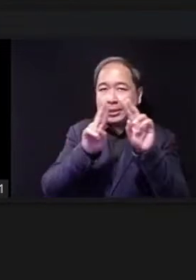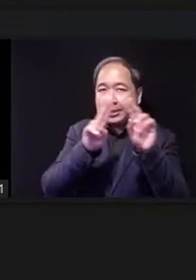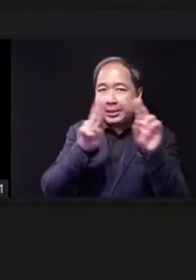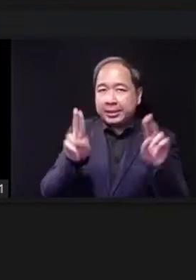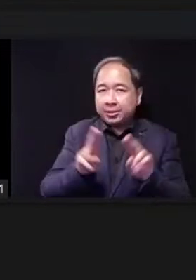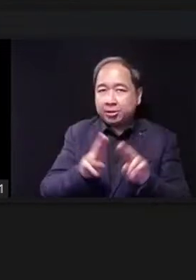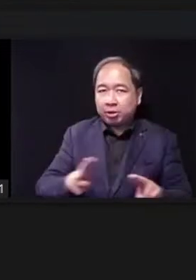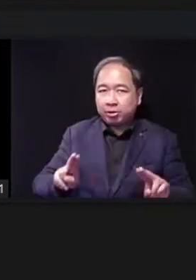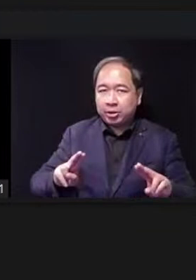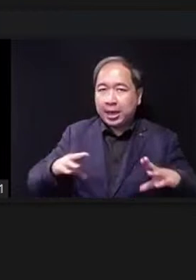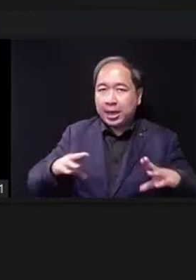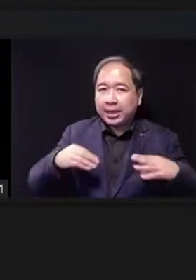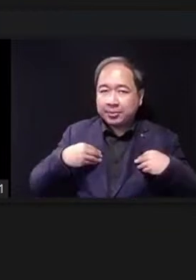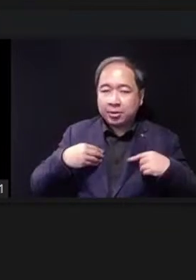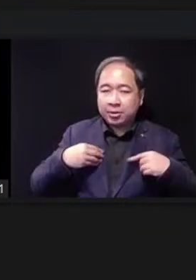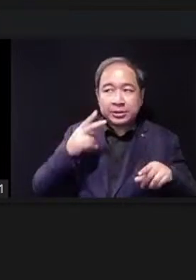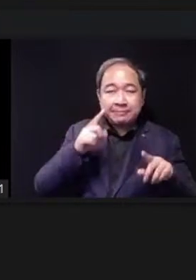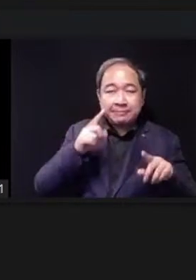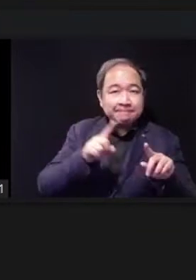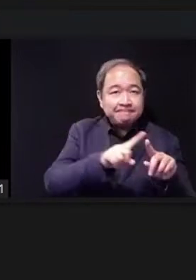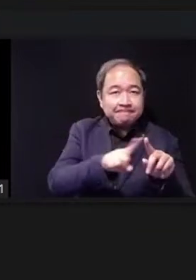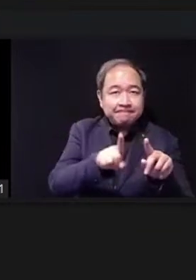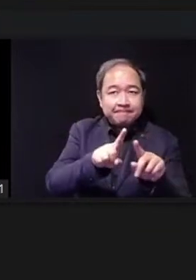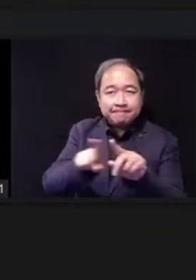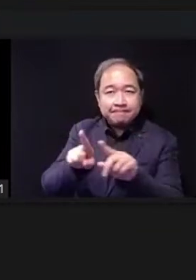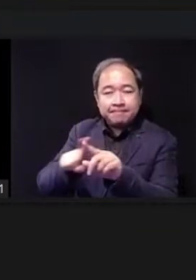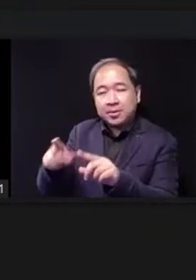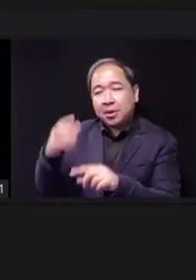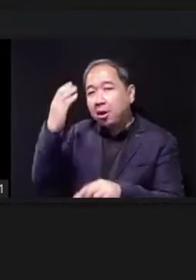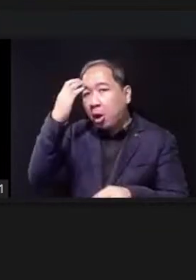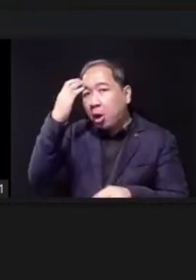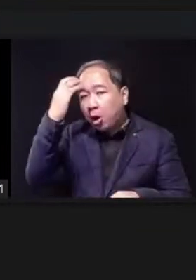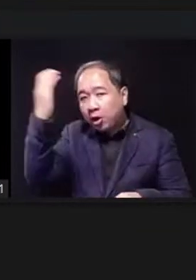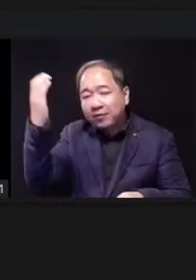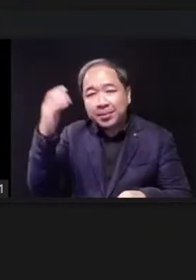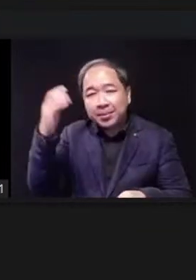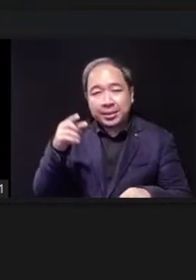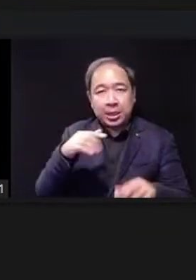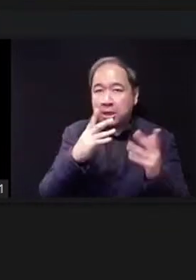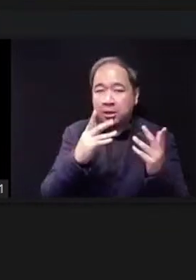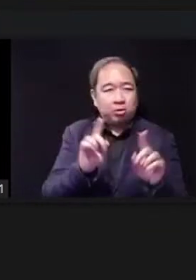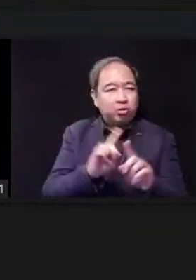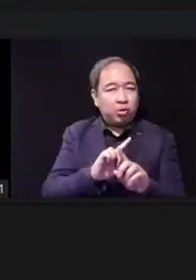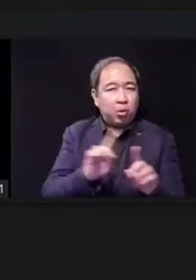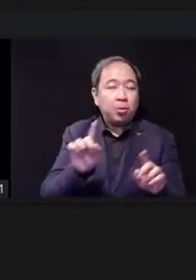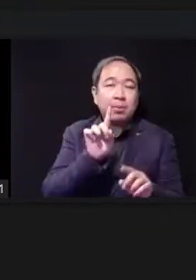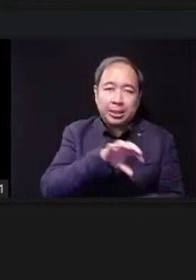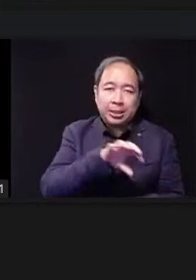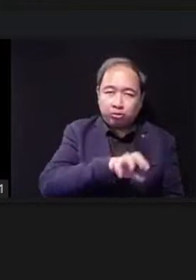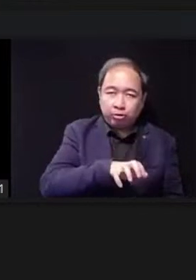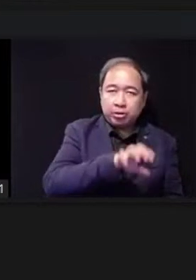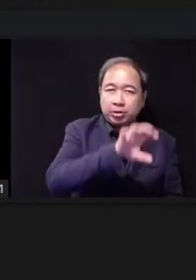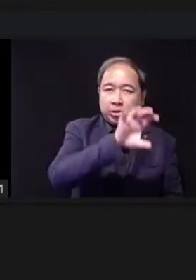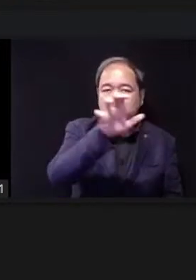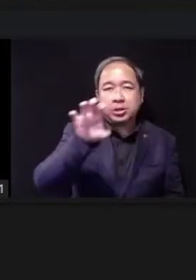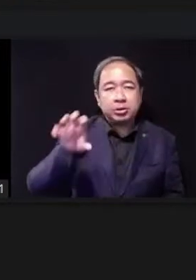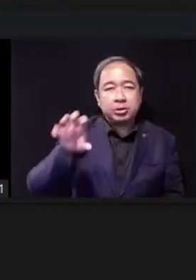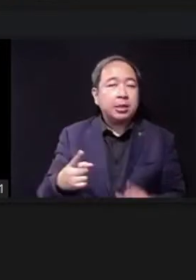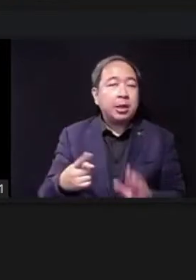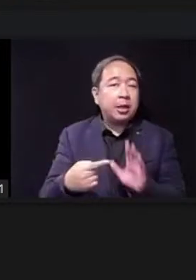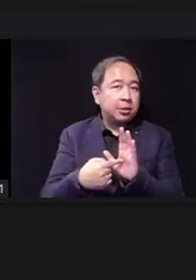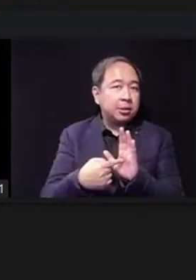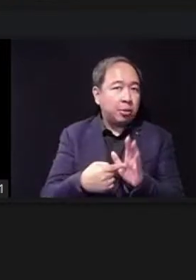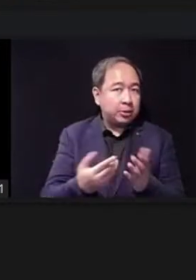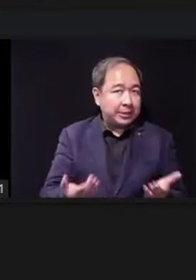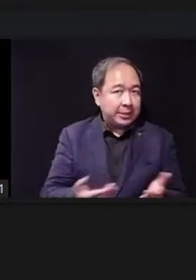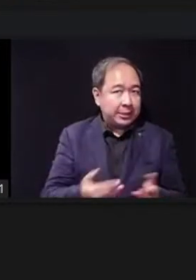accepted intergovernmentally in the international level. They are regional. The reviews, for example, in Asia Pacific,